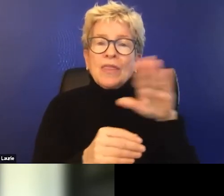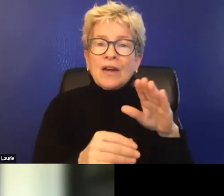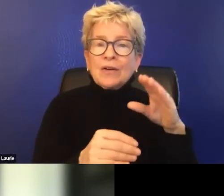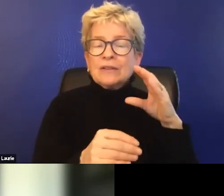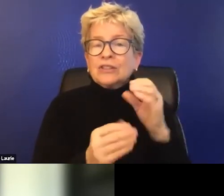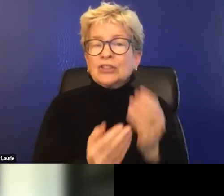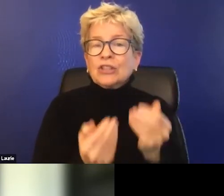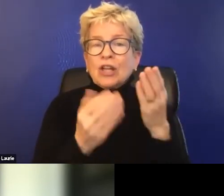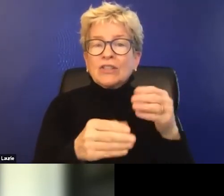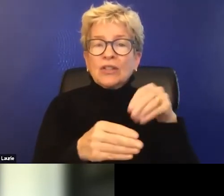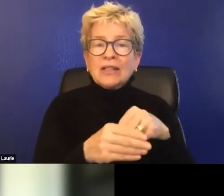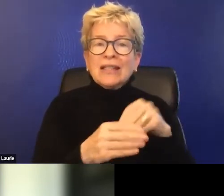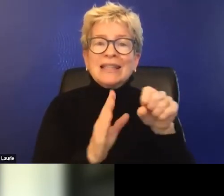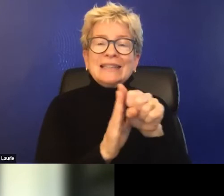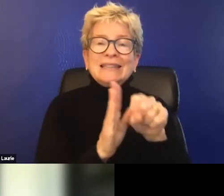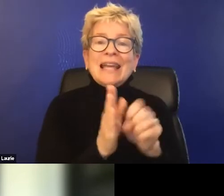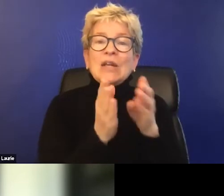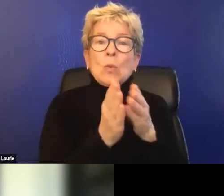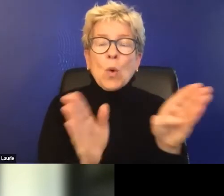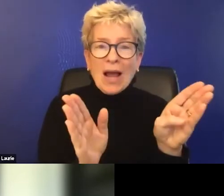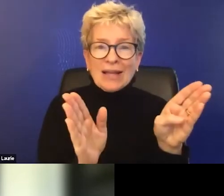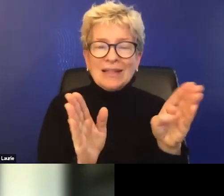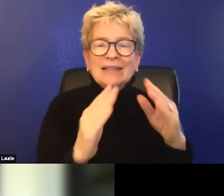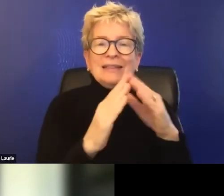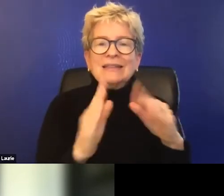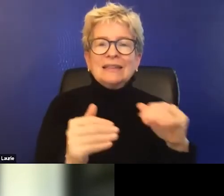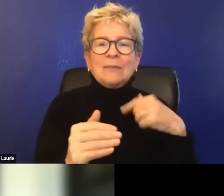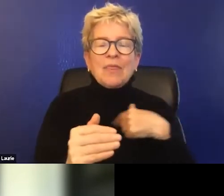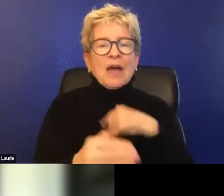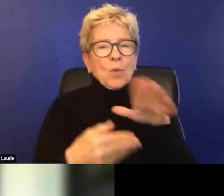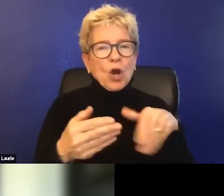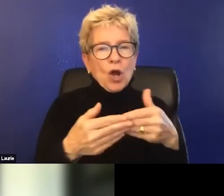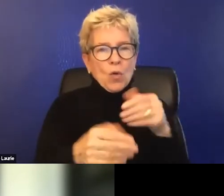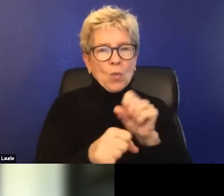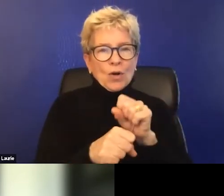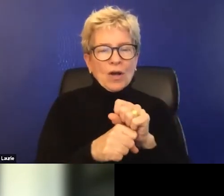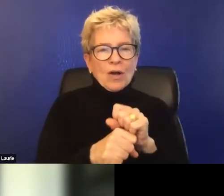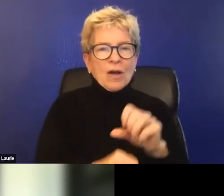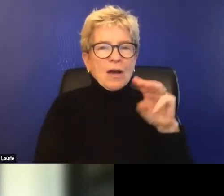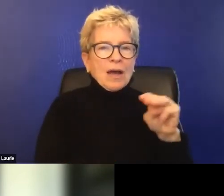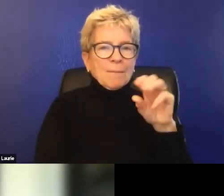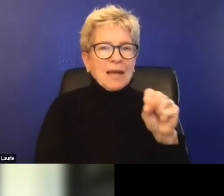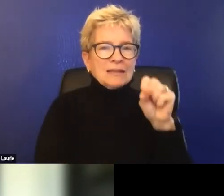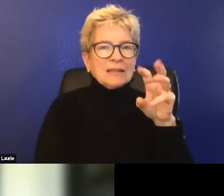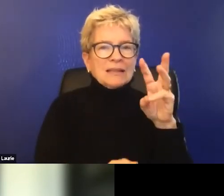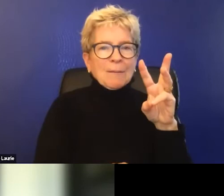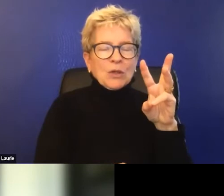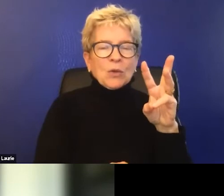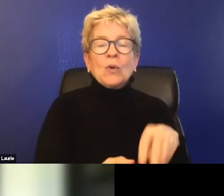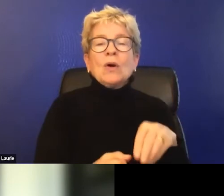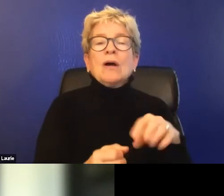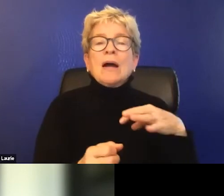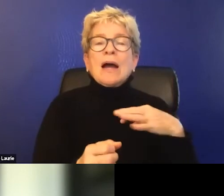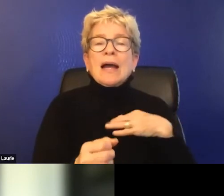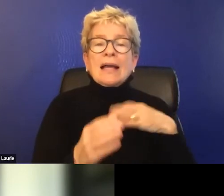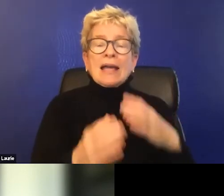into the statewide system we're all working on. Melanie is an MSW candidate at the University of Washington School